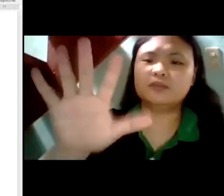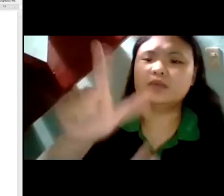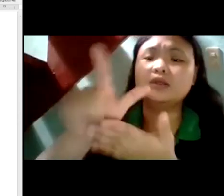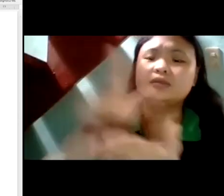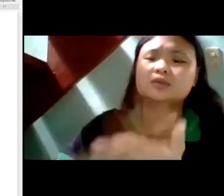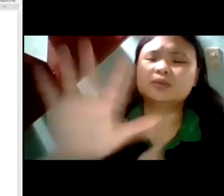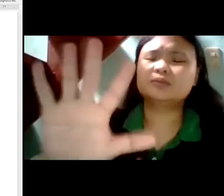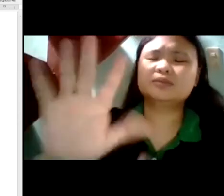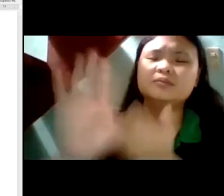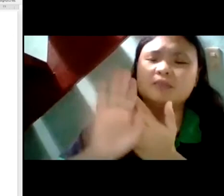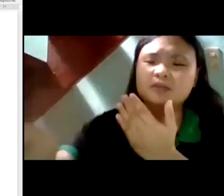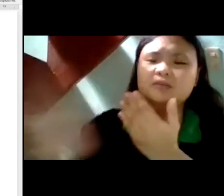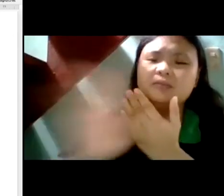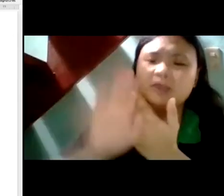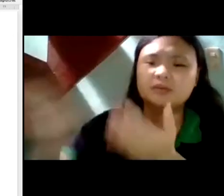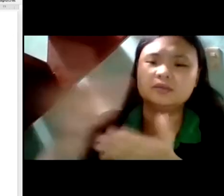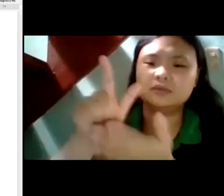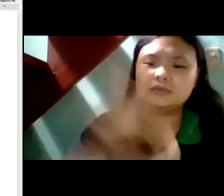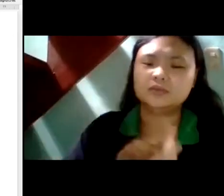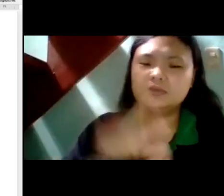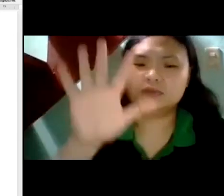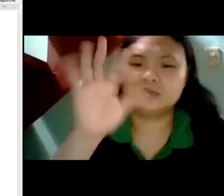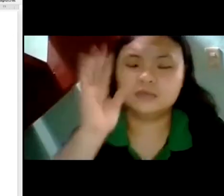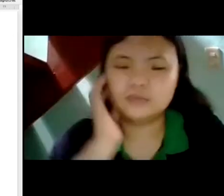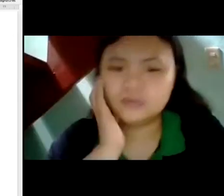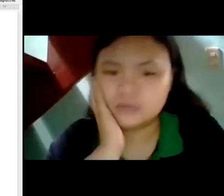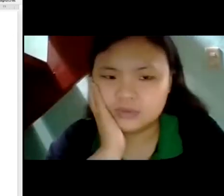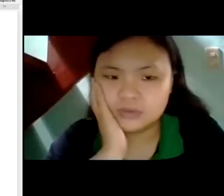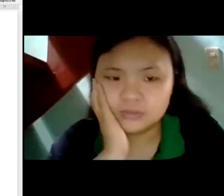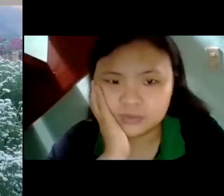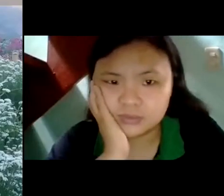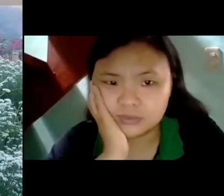No, no, no, no. Lesson five, guys. Back.